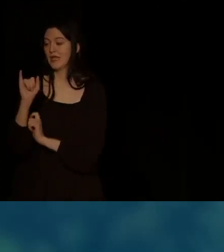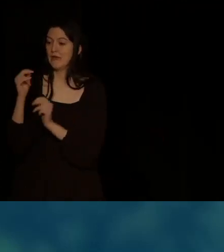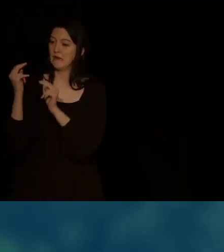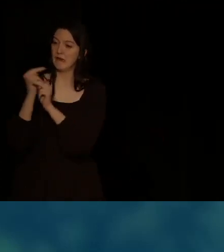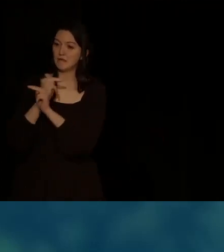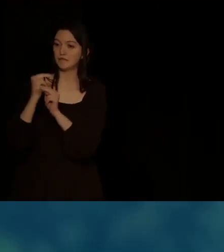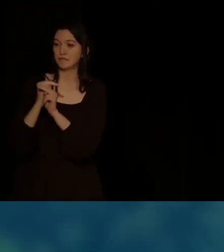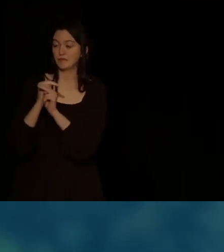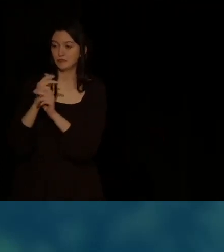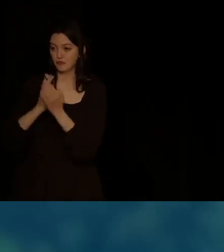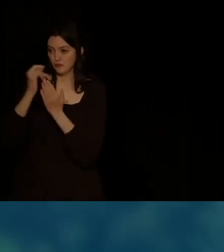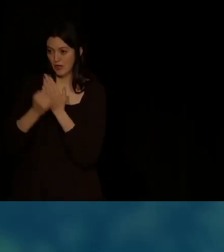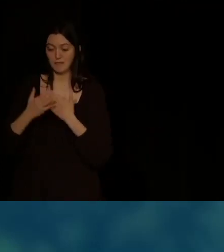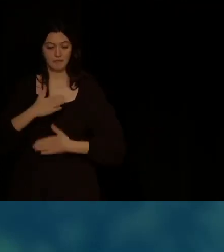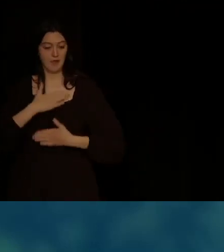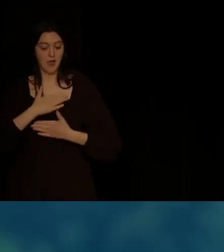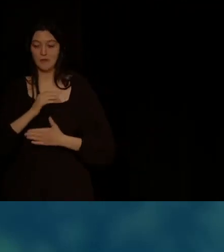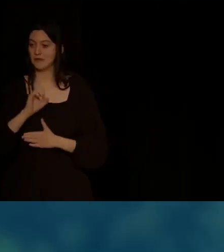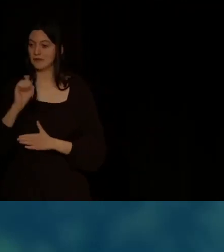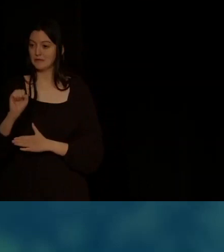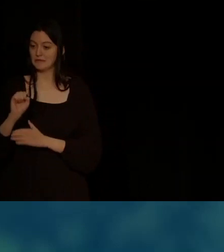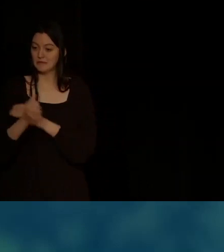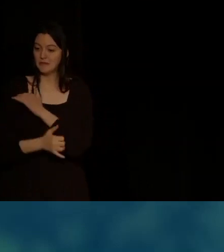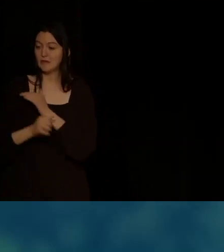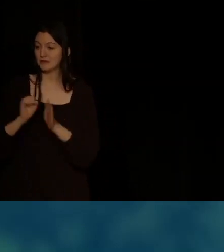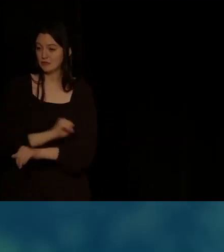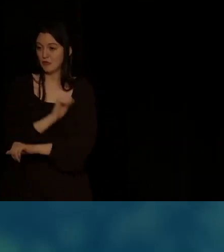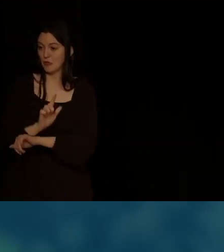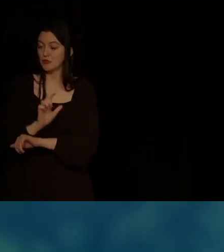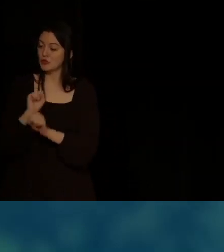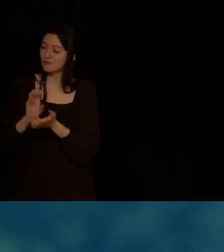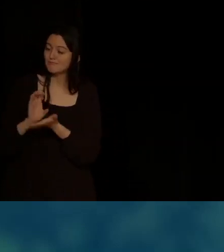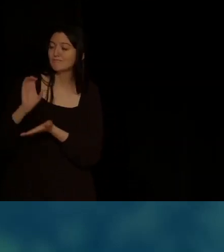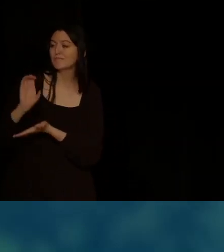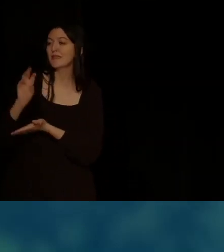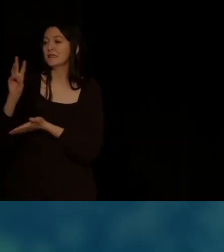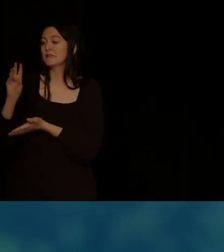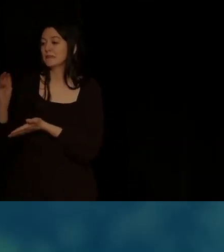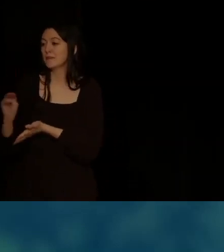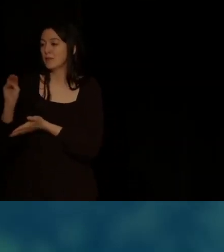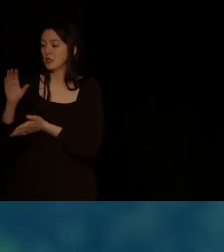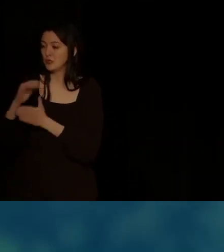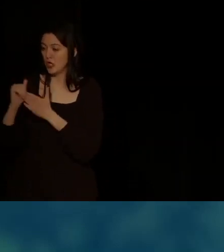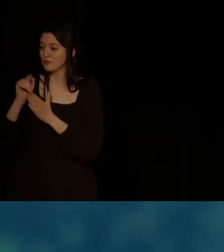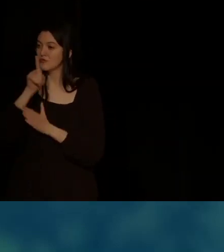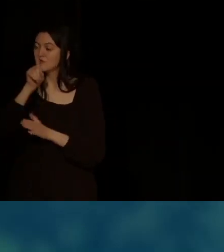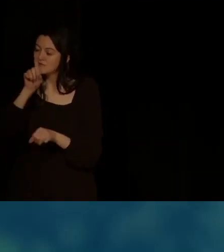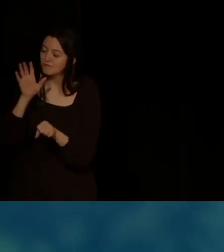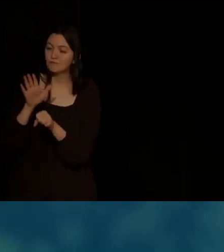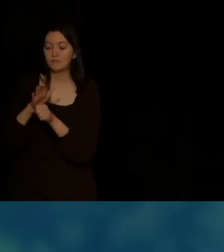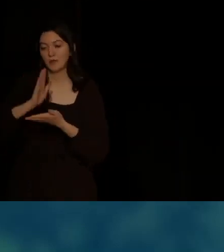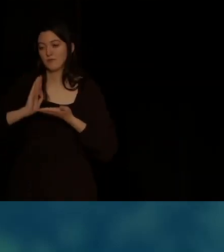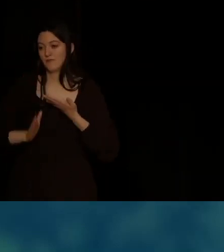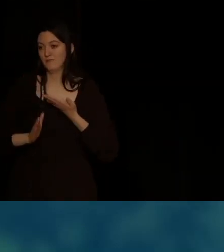that St. Louis County was able to contribute $6 million to ensure that project was completed.